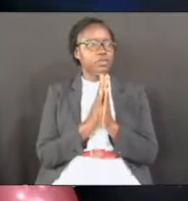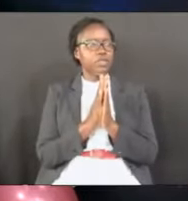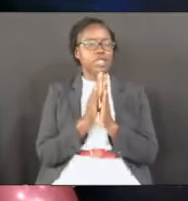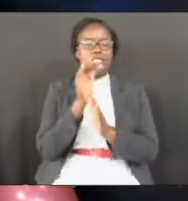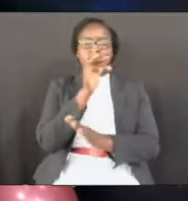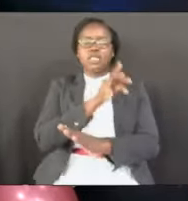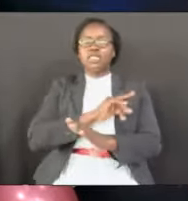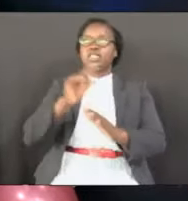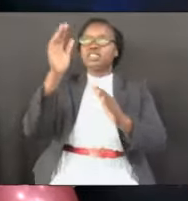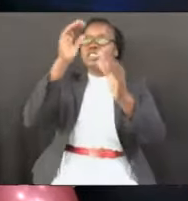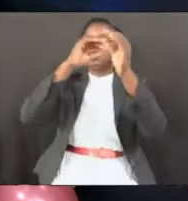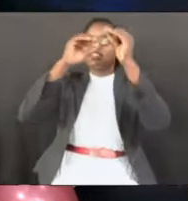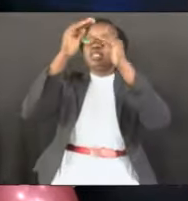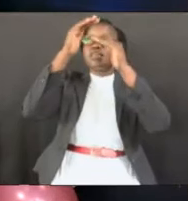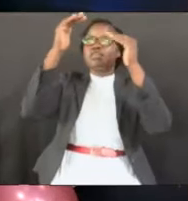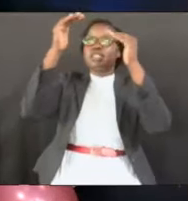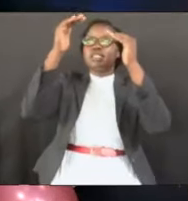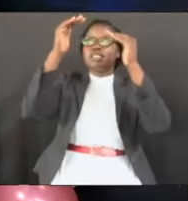Gracious Father in heaven,